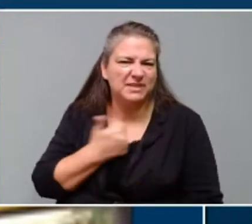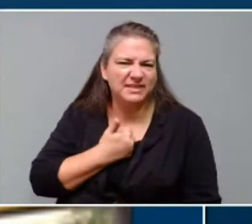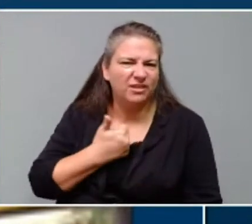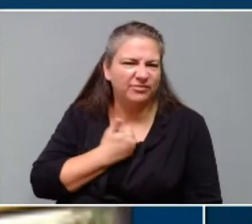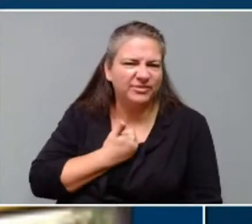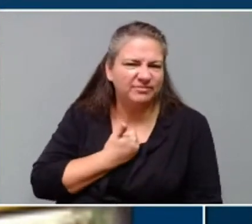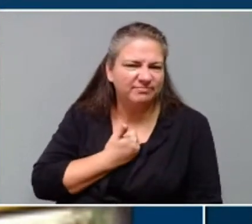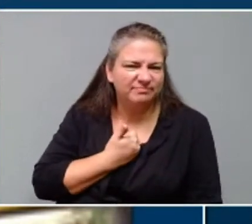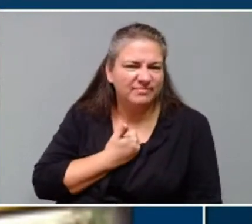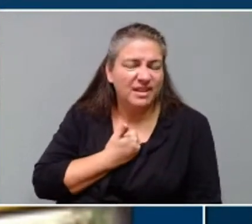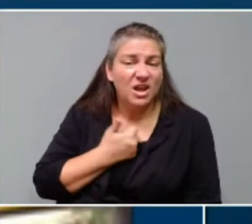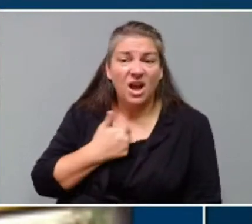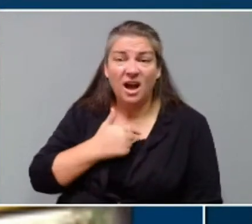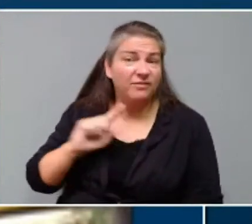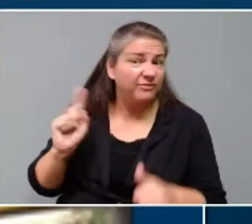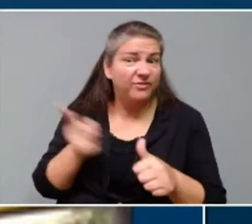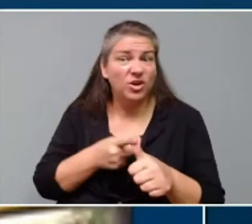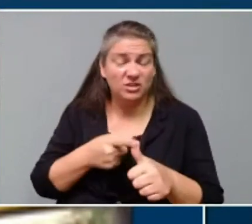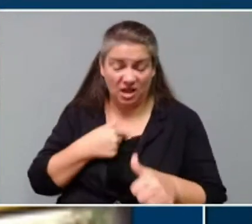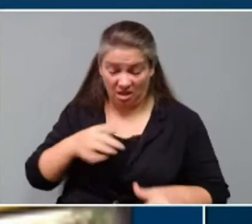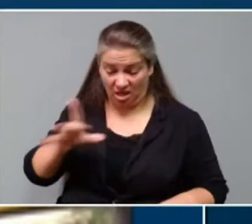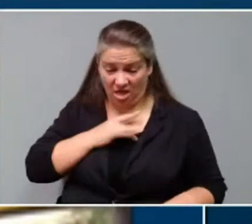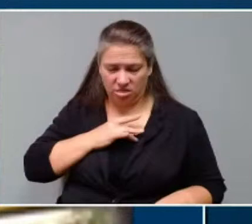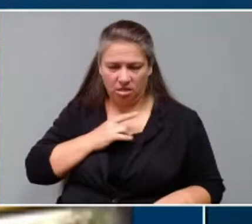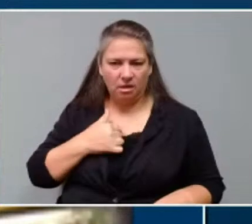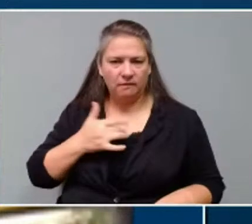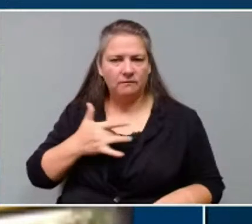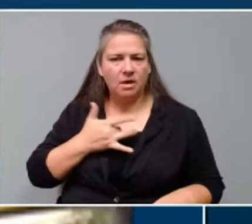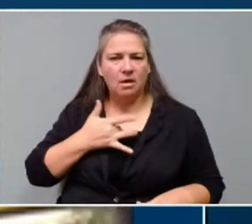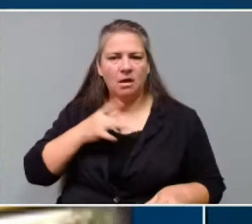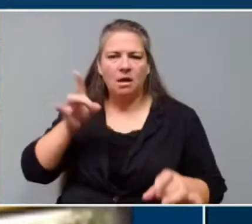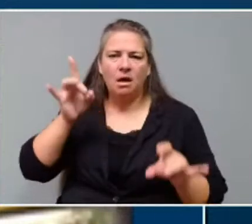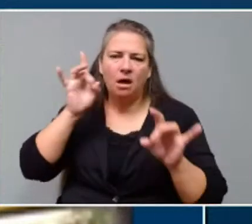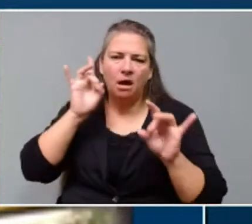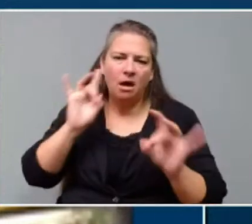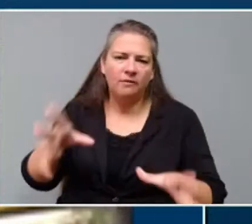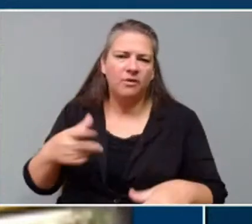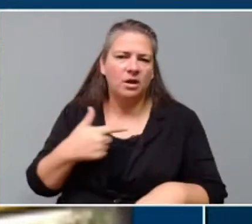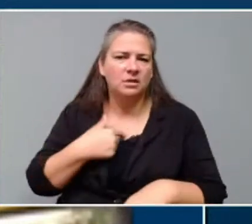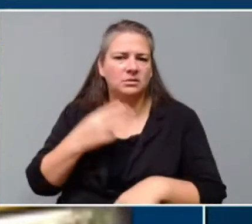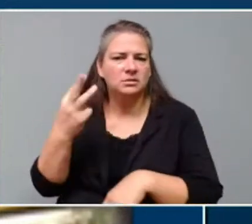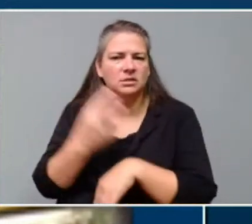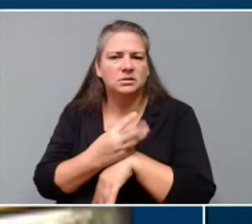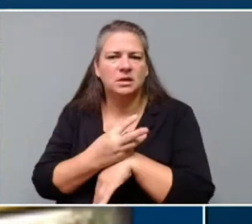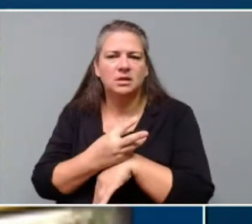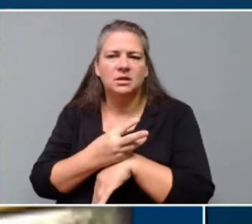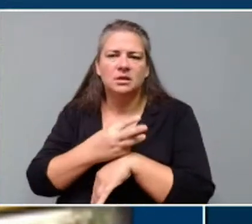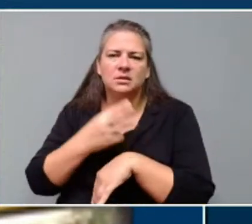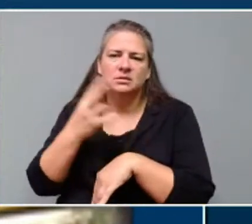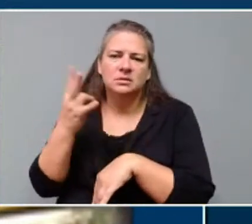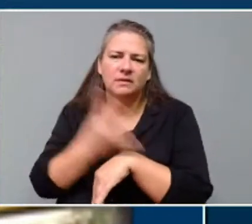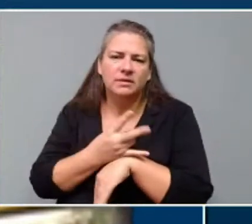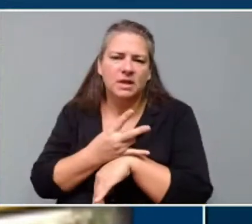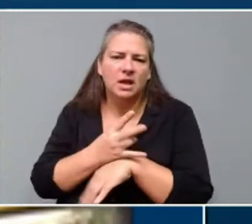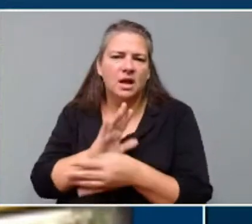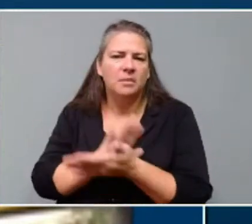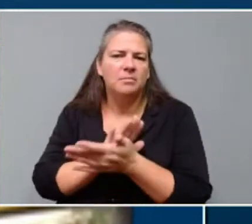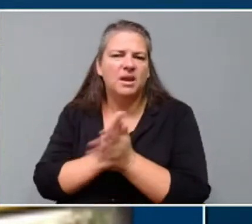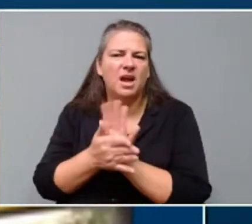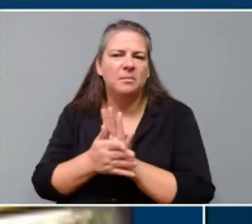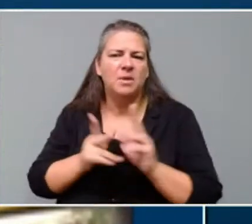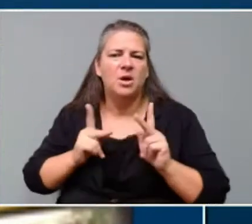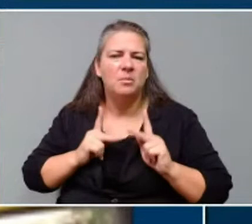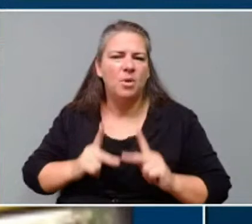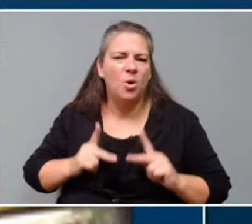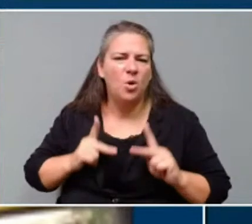horrible. And after 6 or 7 days with the virus before it turned into pneumonia, I just felt horrible,